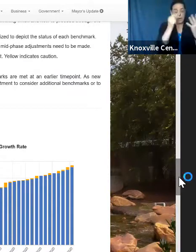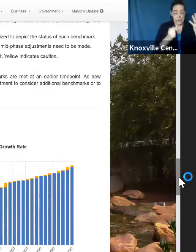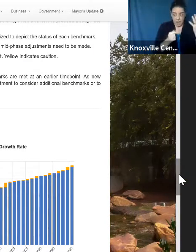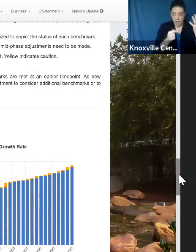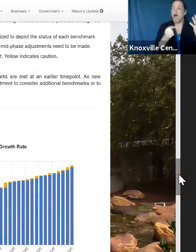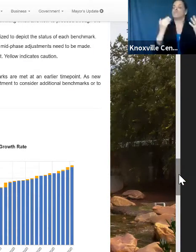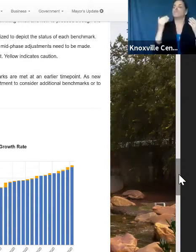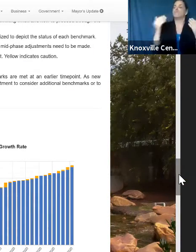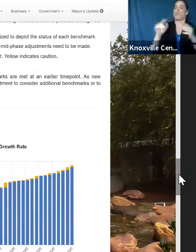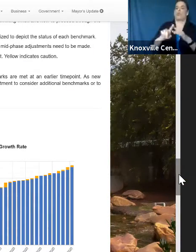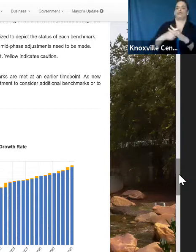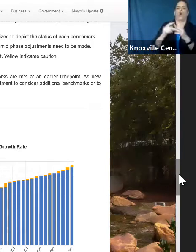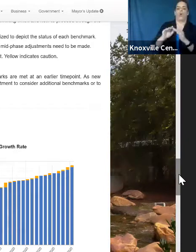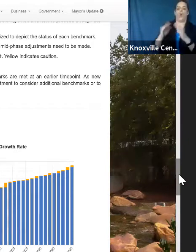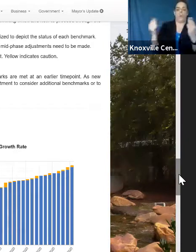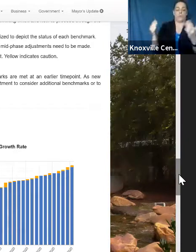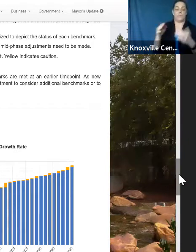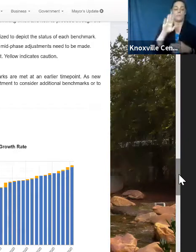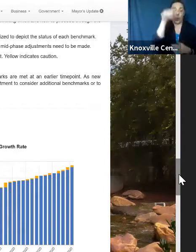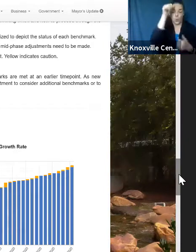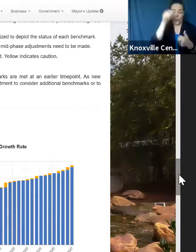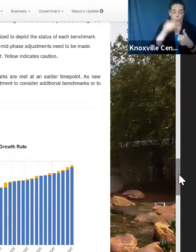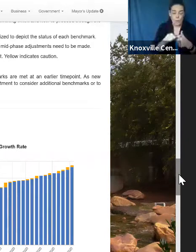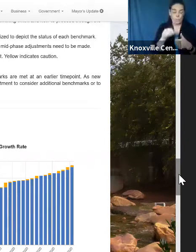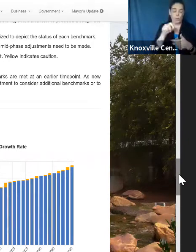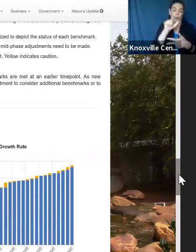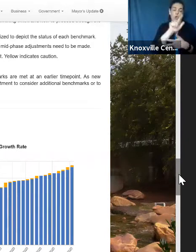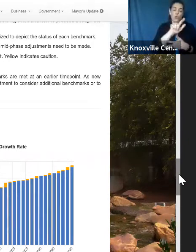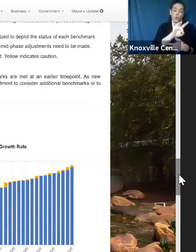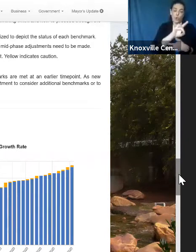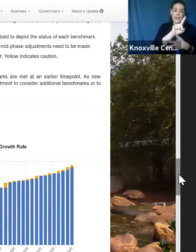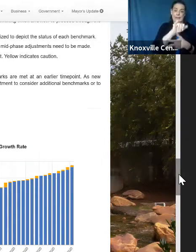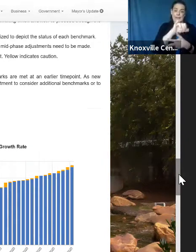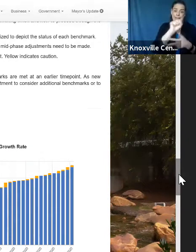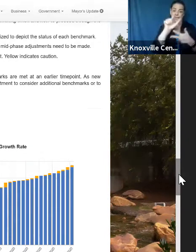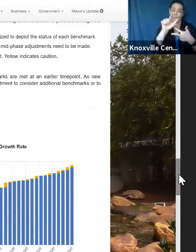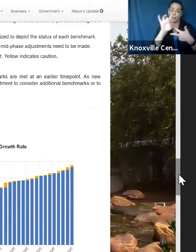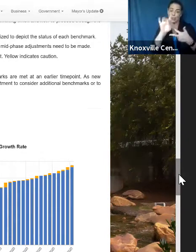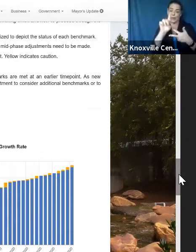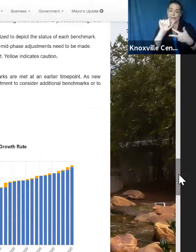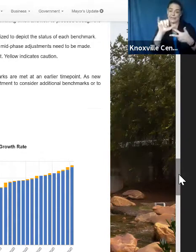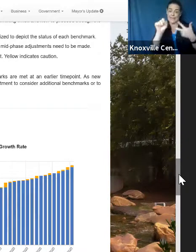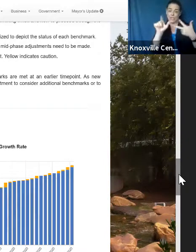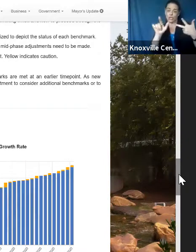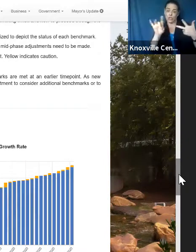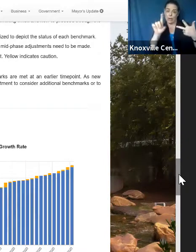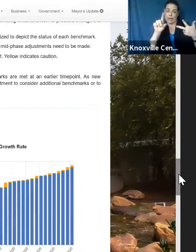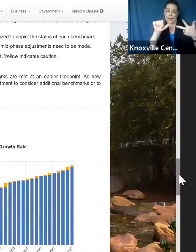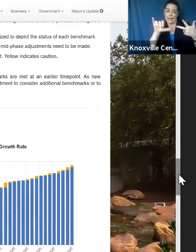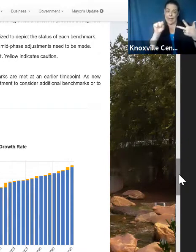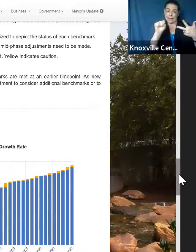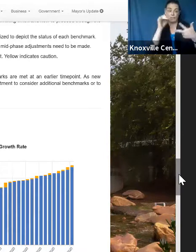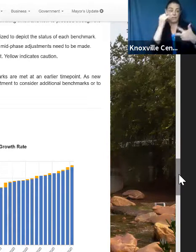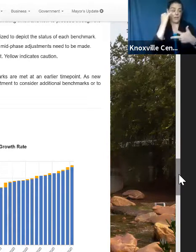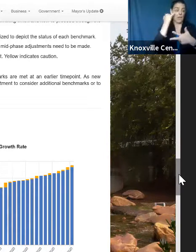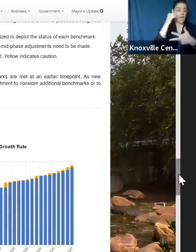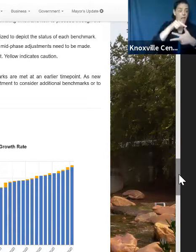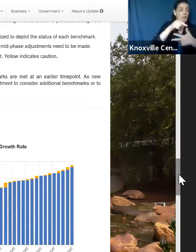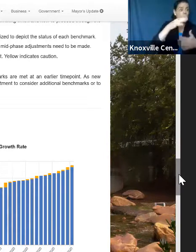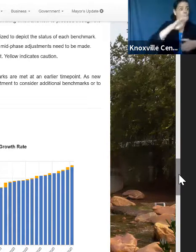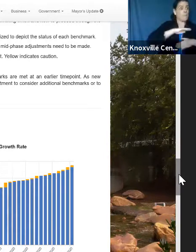As a reminder, a minimum of 28 days will be spent in each phase, regardless of whether the benchmarks are met at an earlier